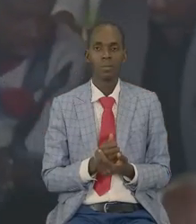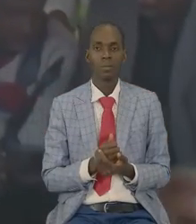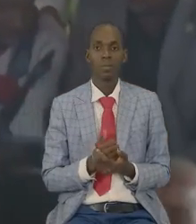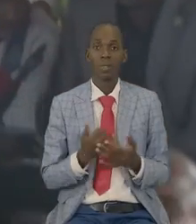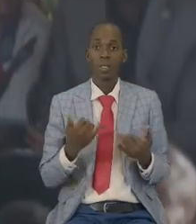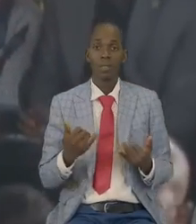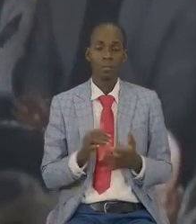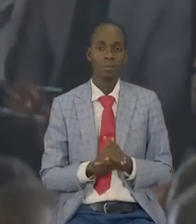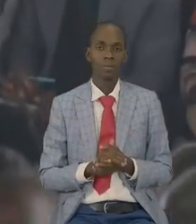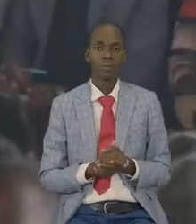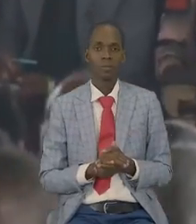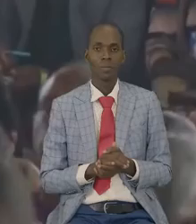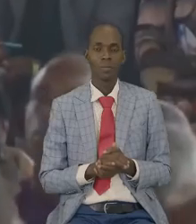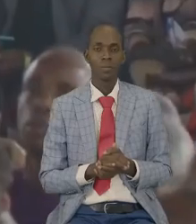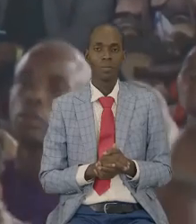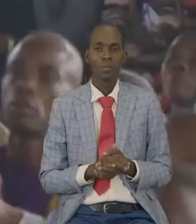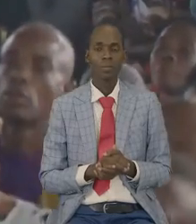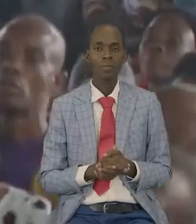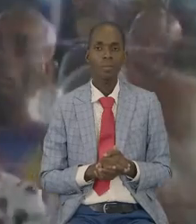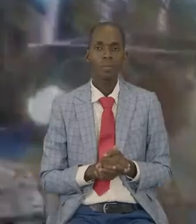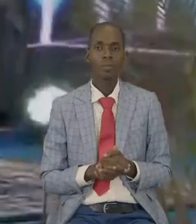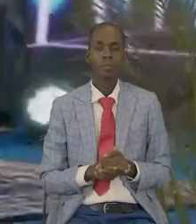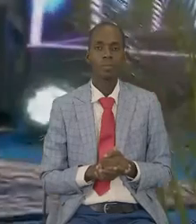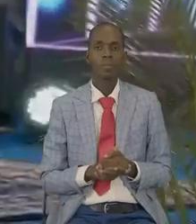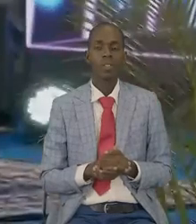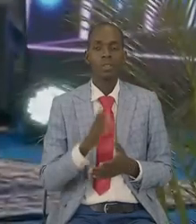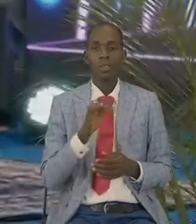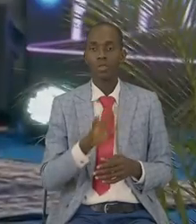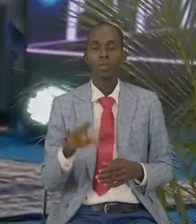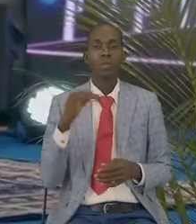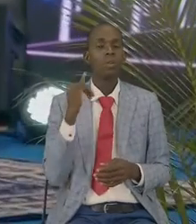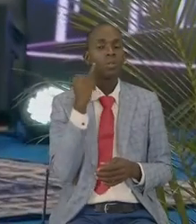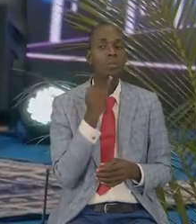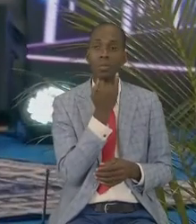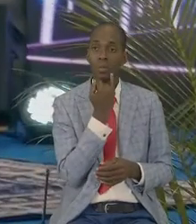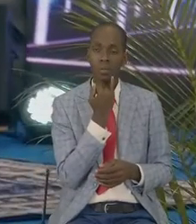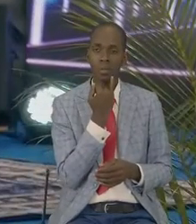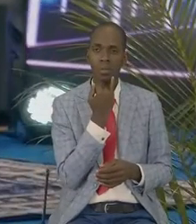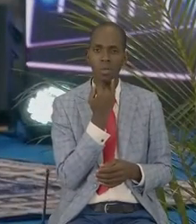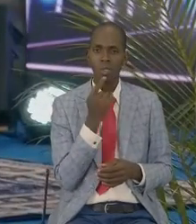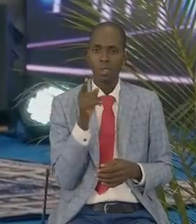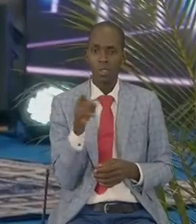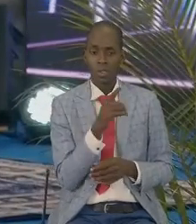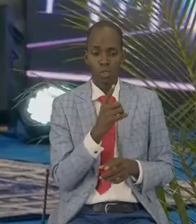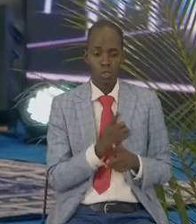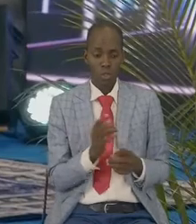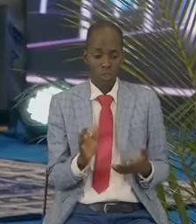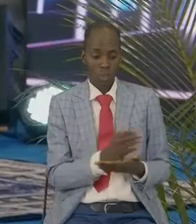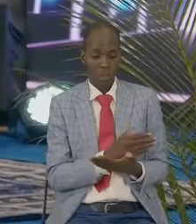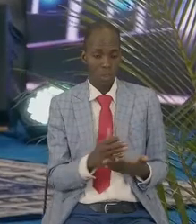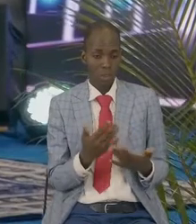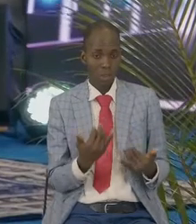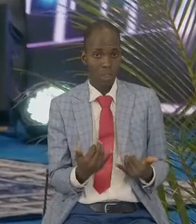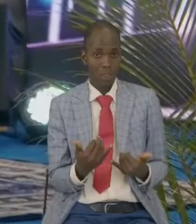Now, Israel, the children of Israel, what did we just sing now? We're still in the same